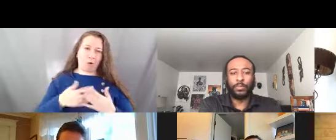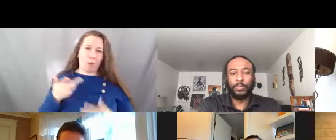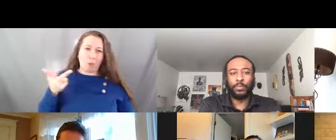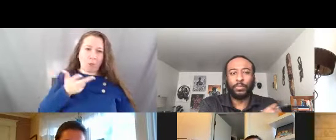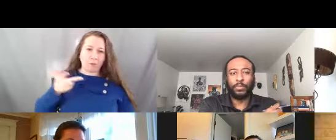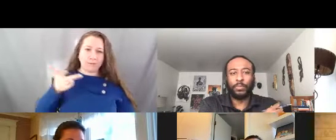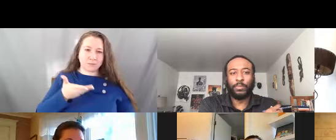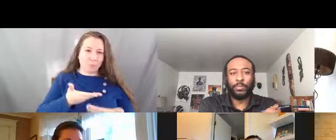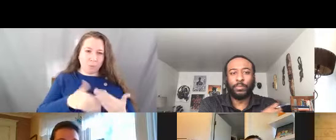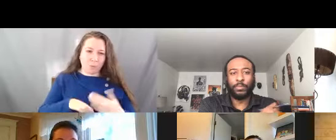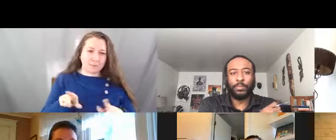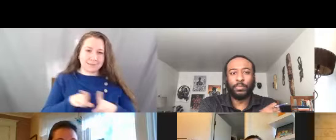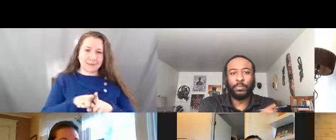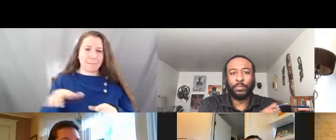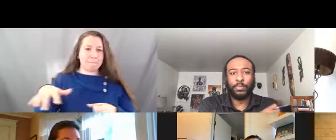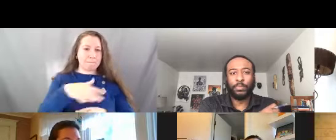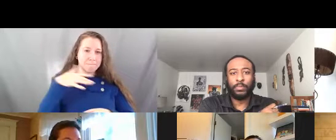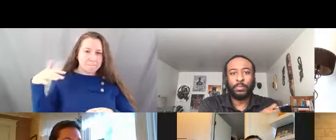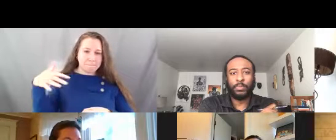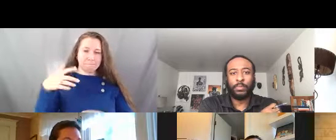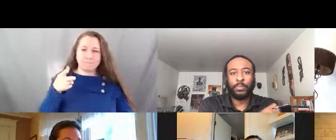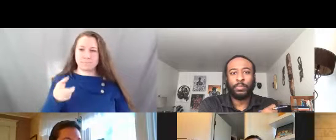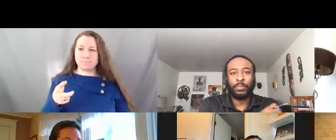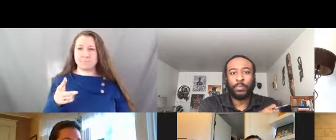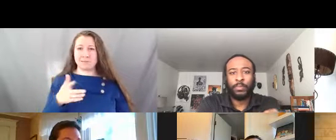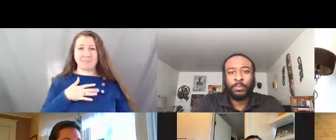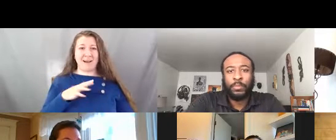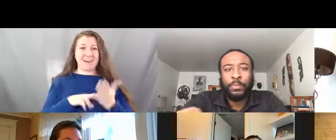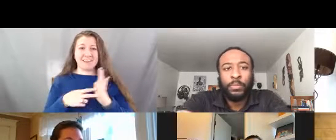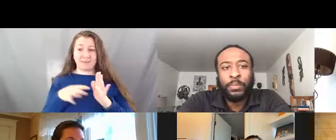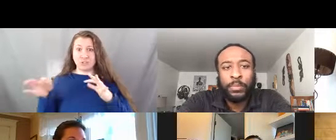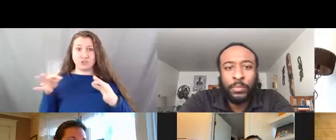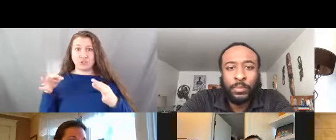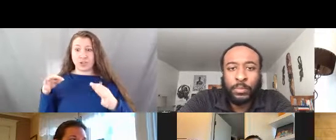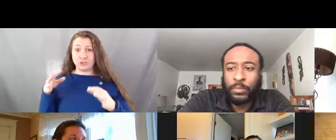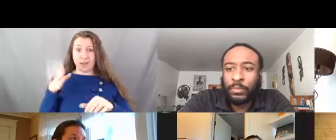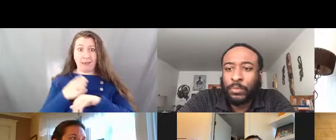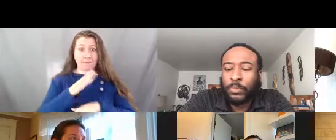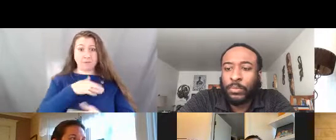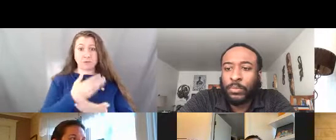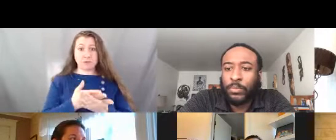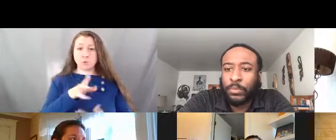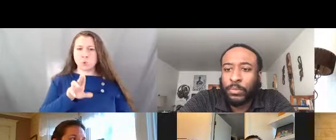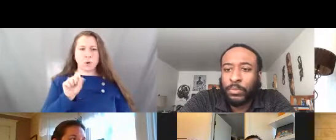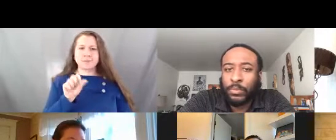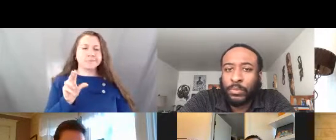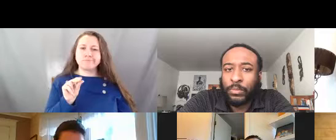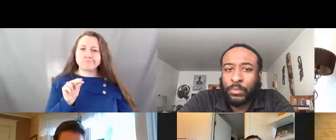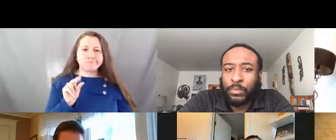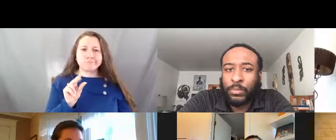I don't think that definition has changed even after moving into the US, because that was something